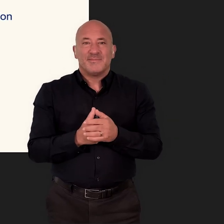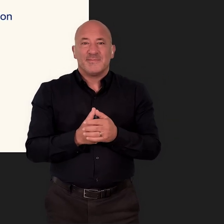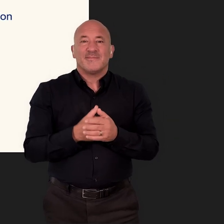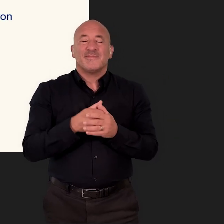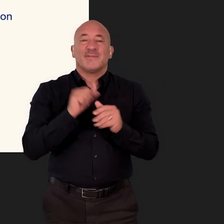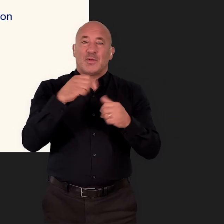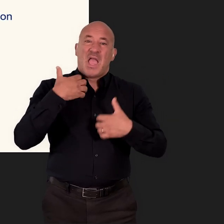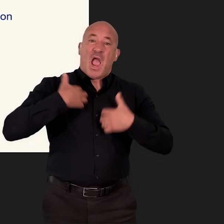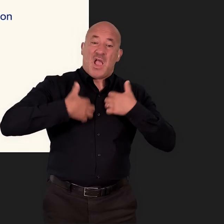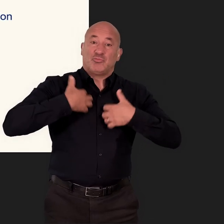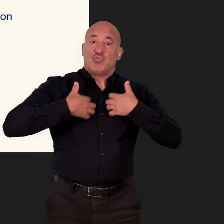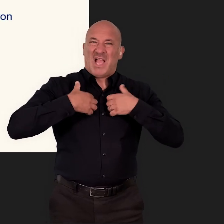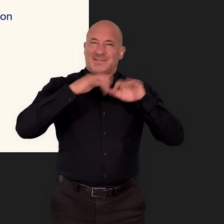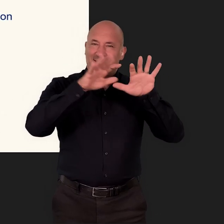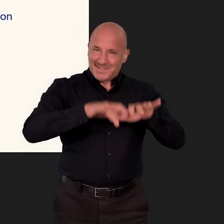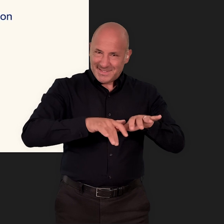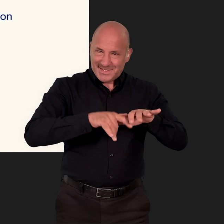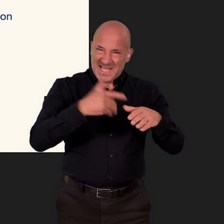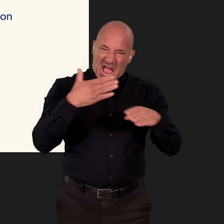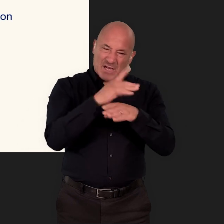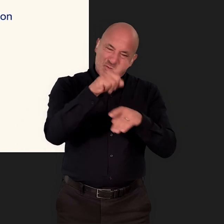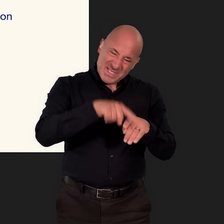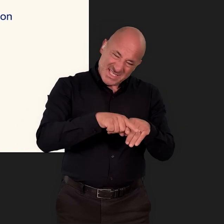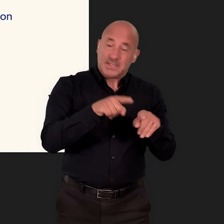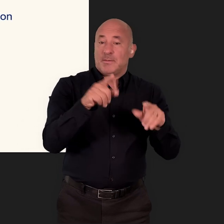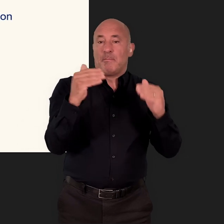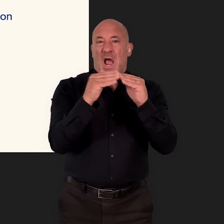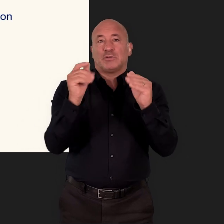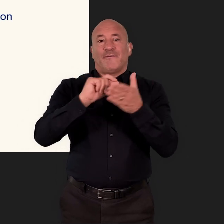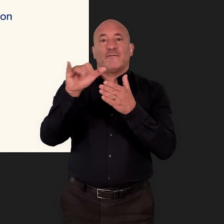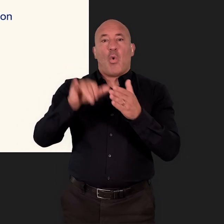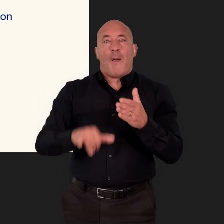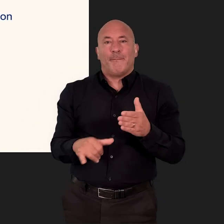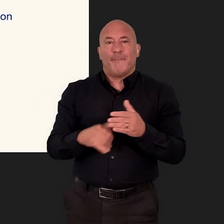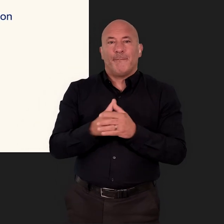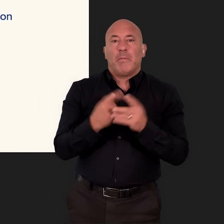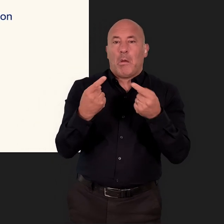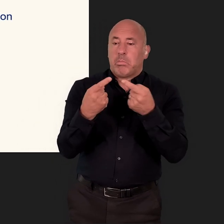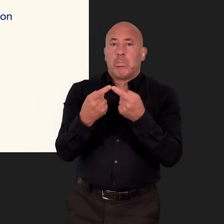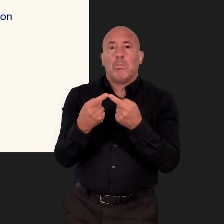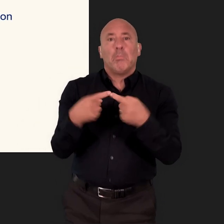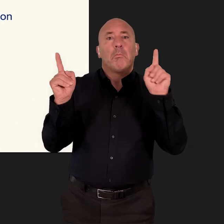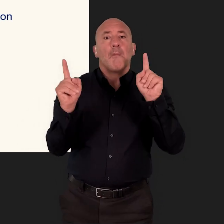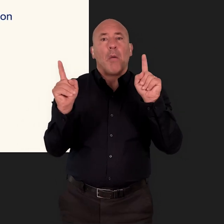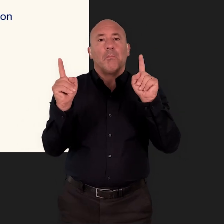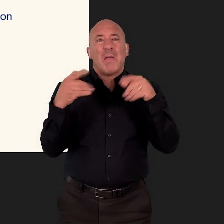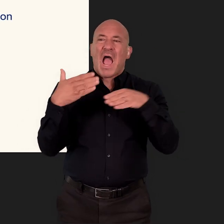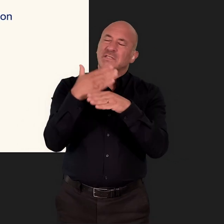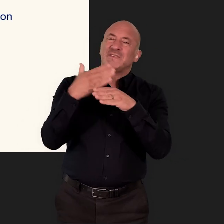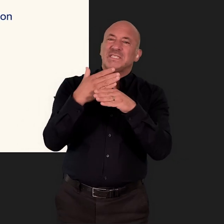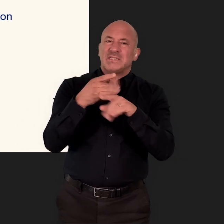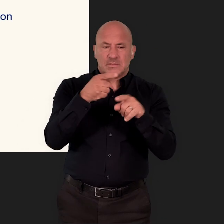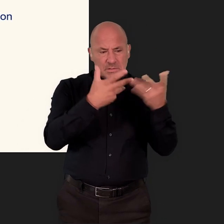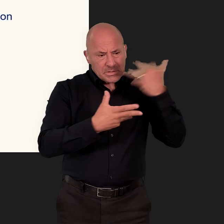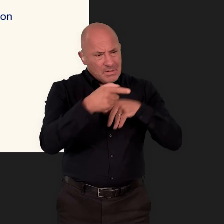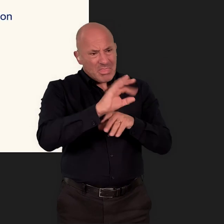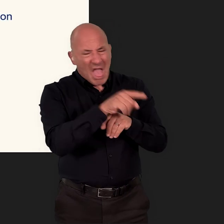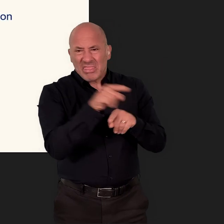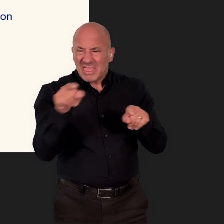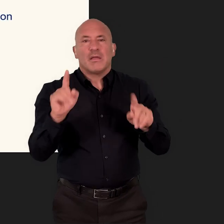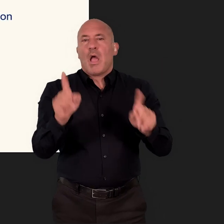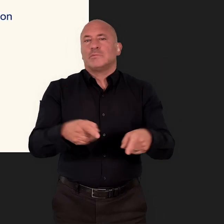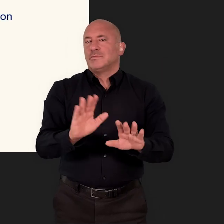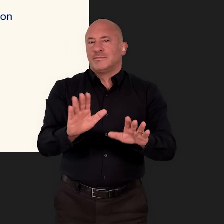You can only apply for activity outlined in your expression of interest. You should not apply for activities that were not detailed in